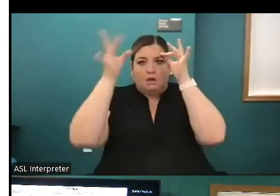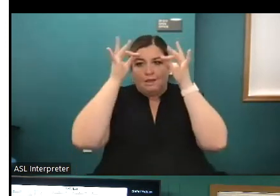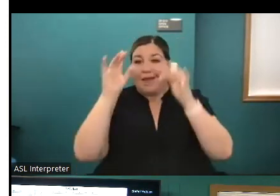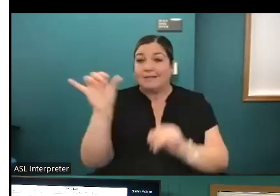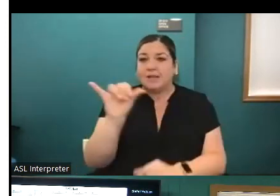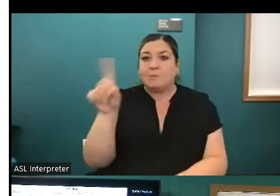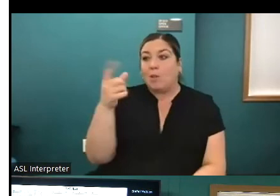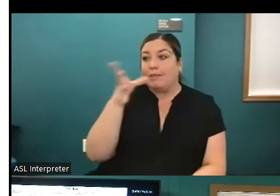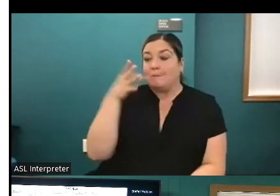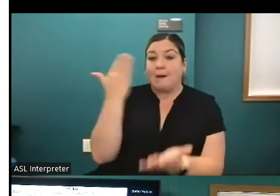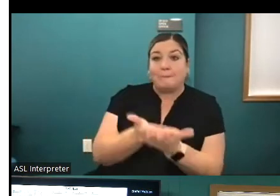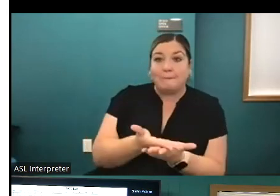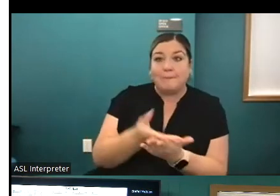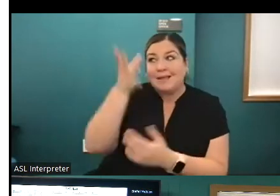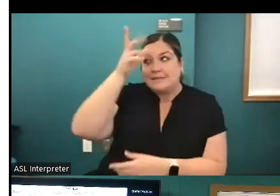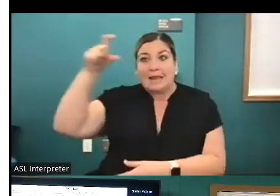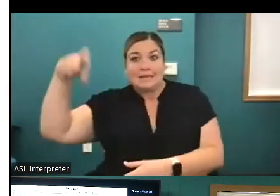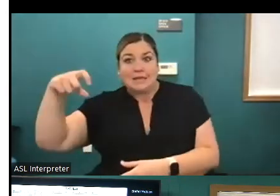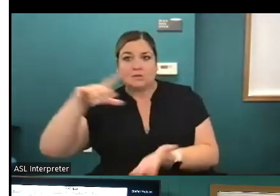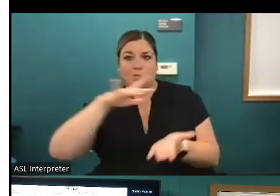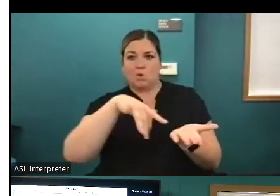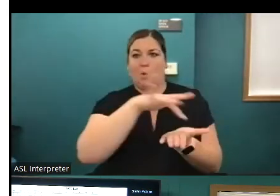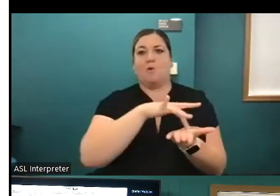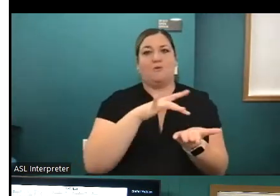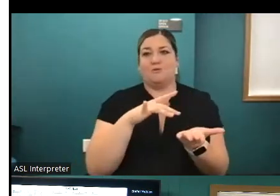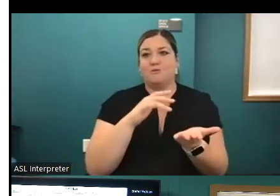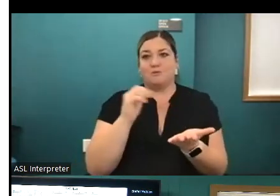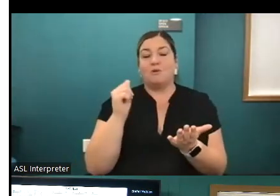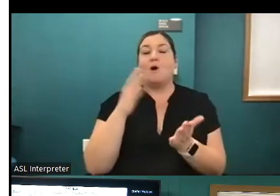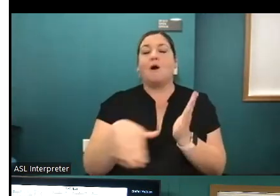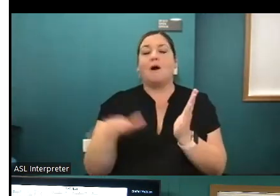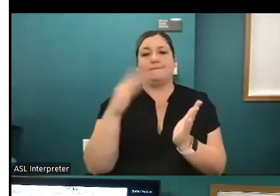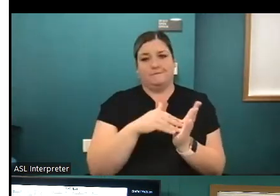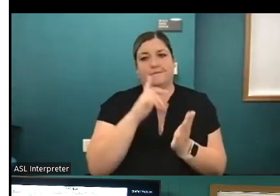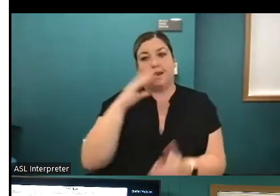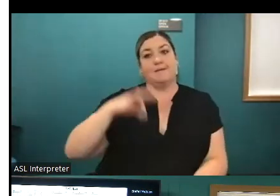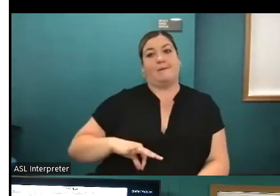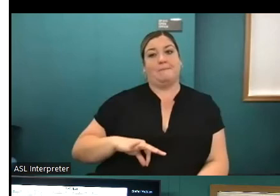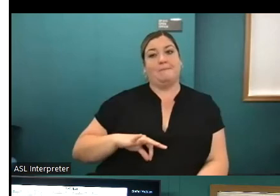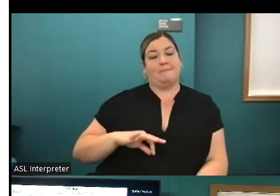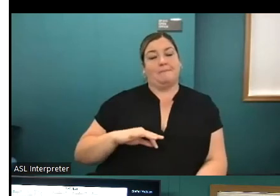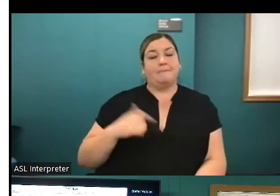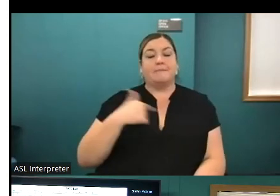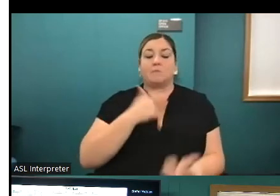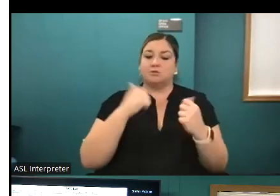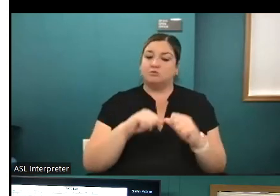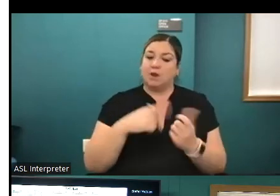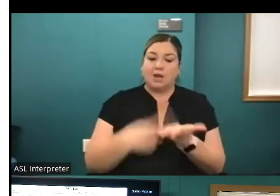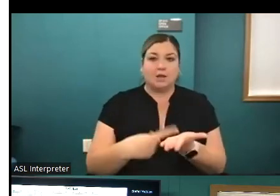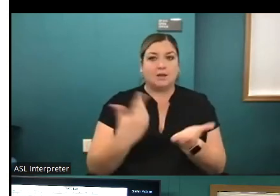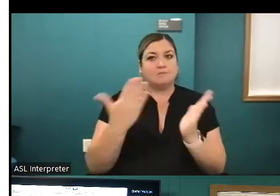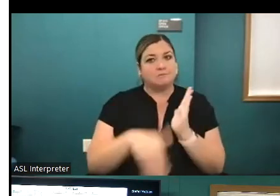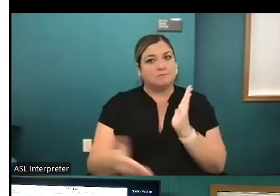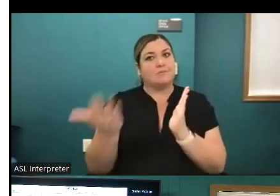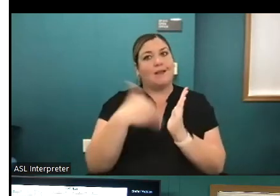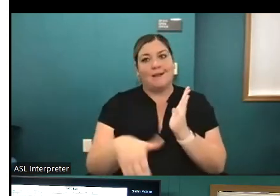there, dad can't be there or Right. something, they record it a lot in those cases. Yeah. And we try and go over the material again